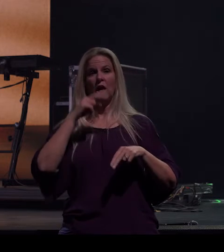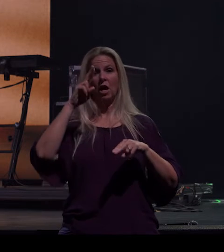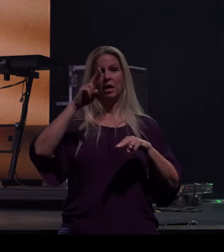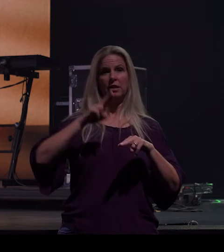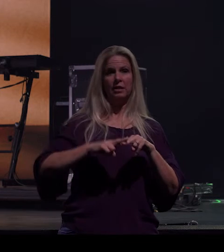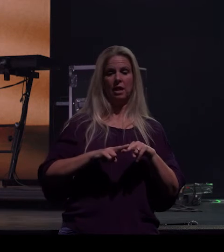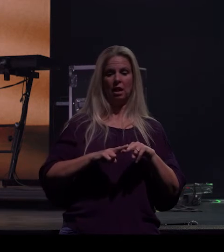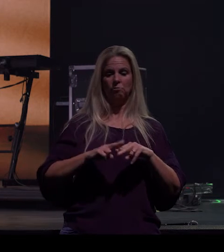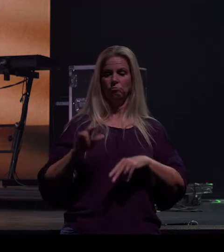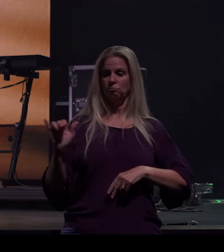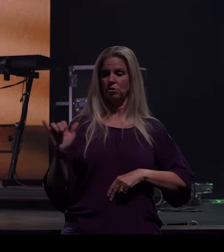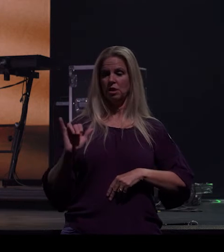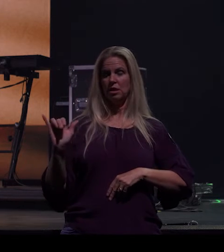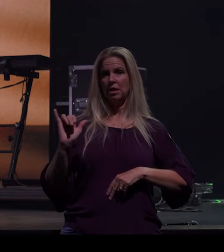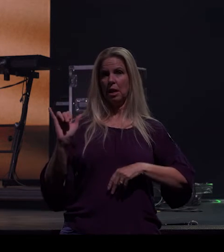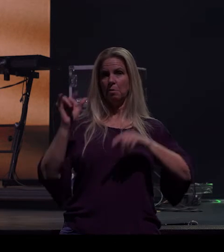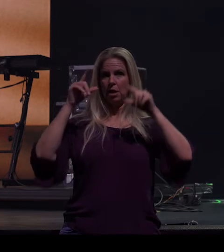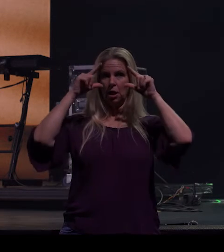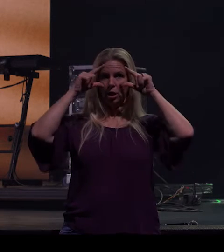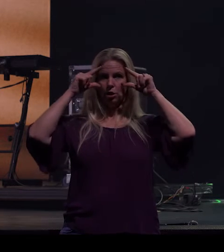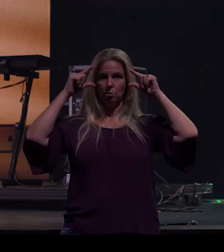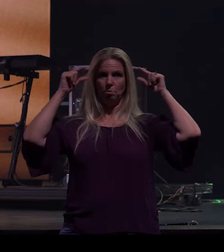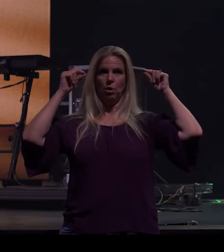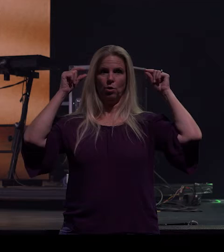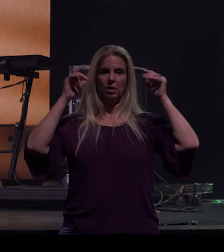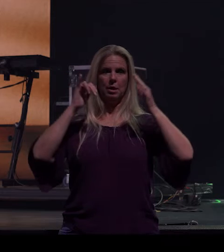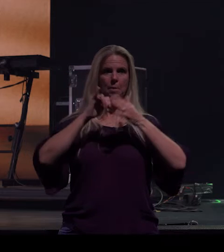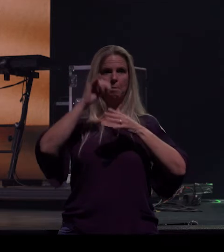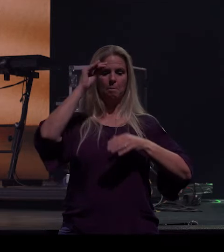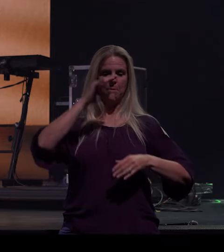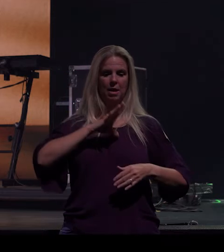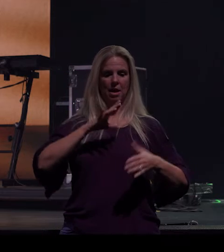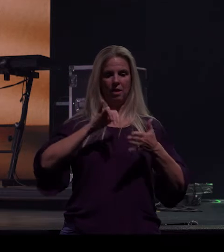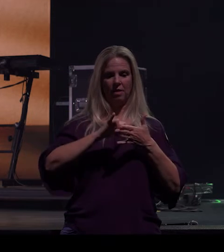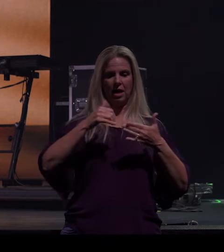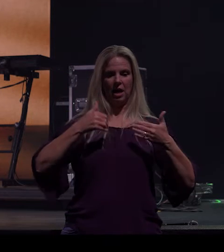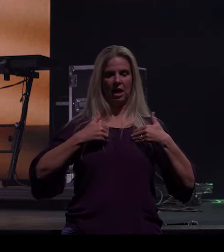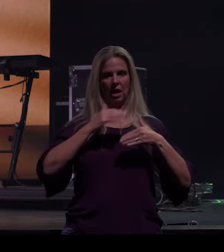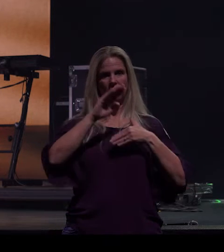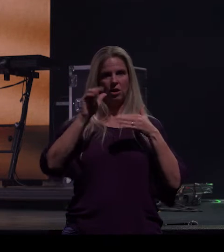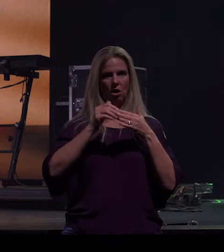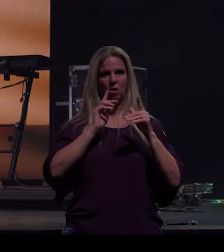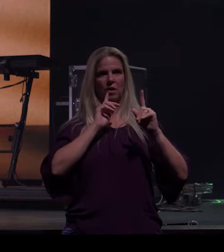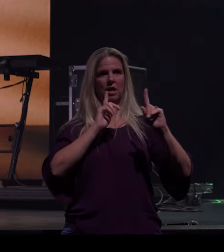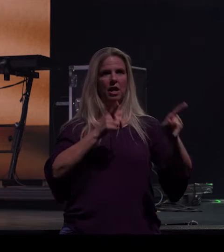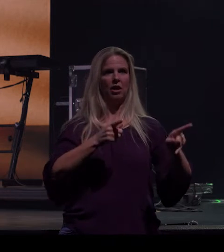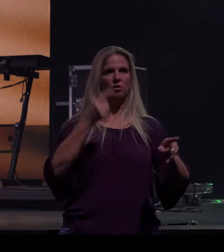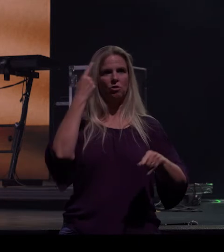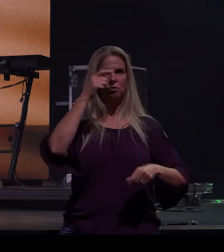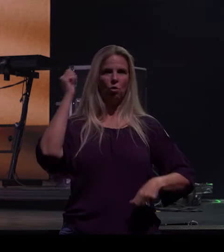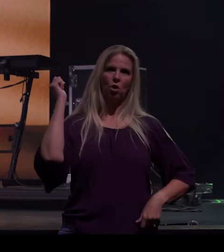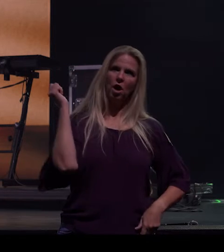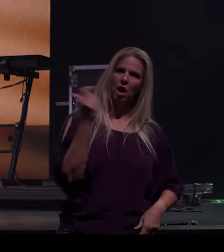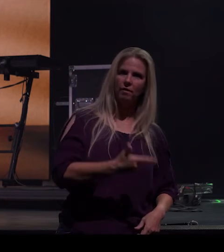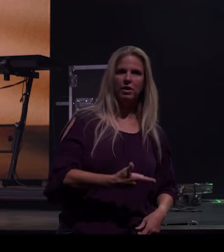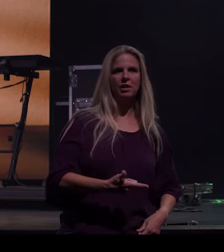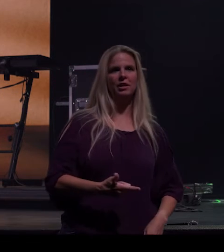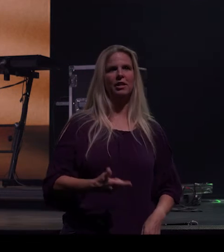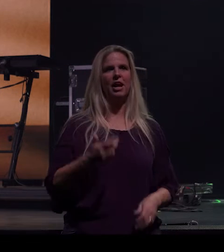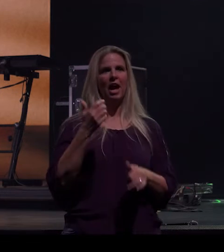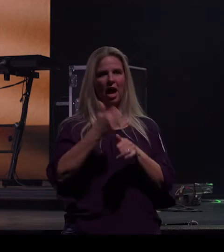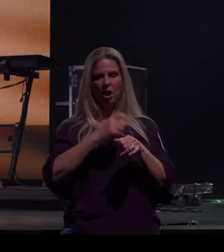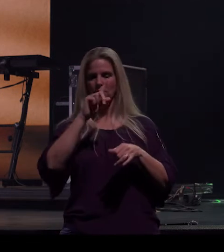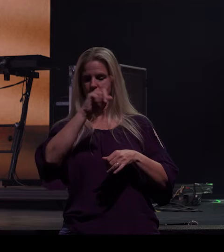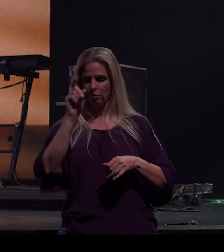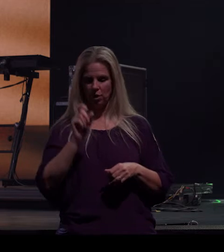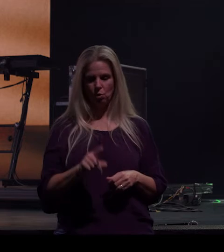like Moses did, as like just the guy that has all the answers for every single thing at our church. Every question